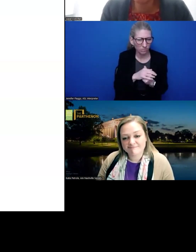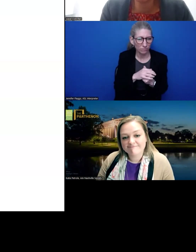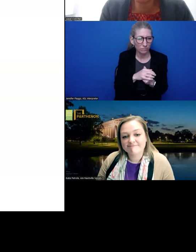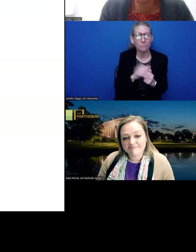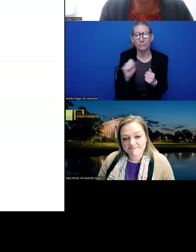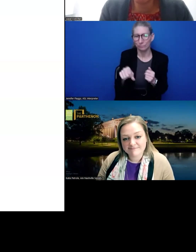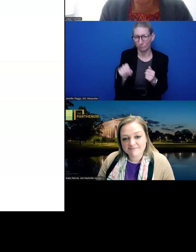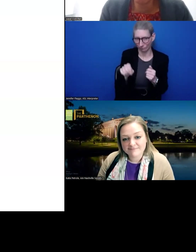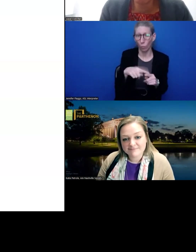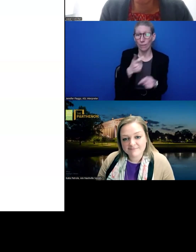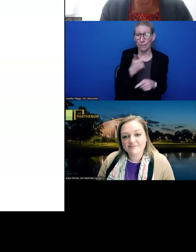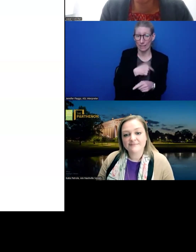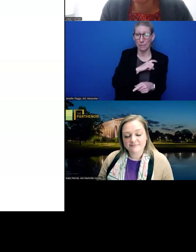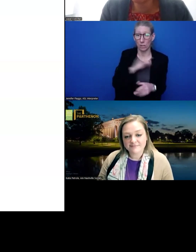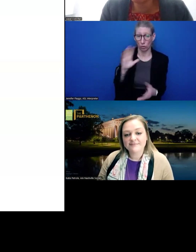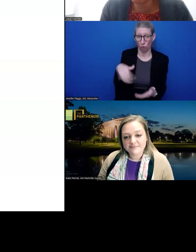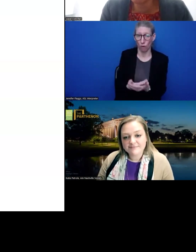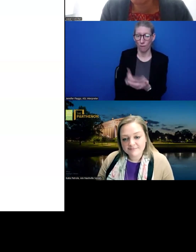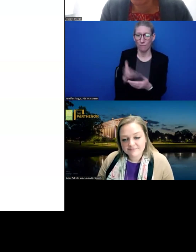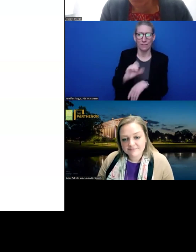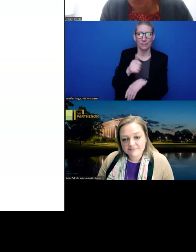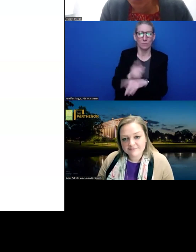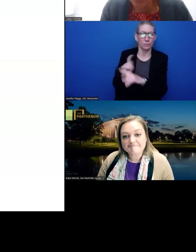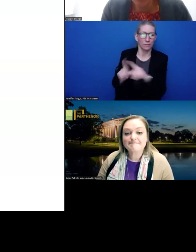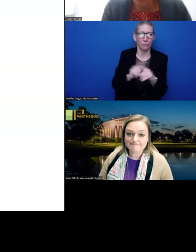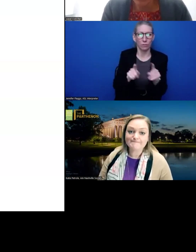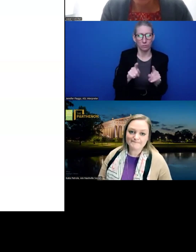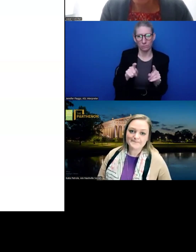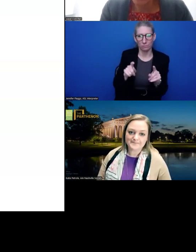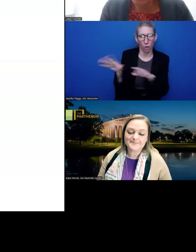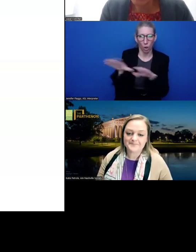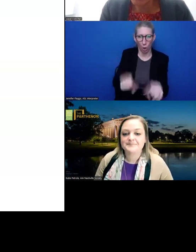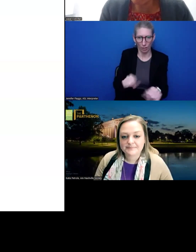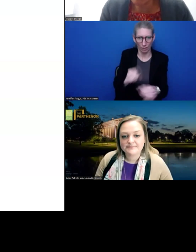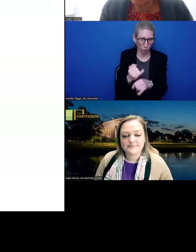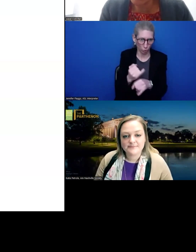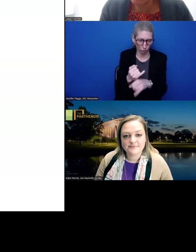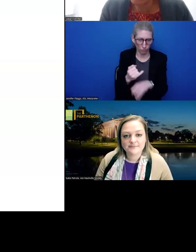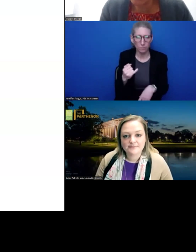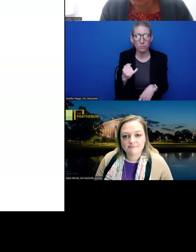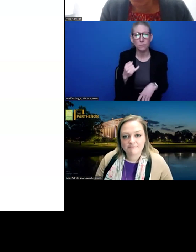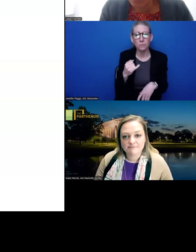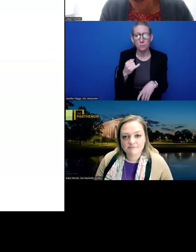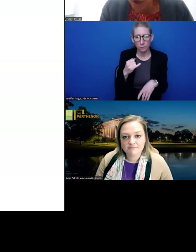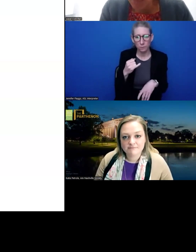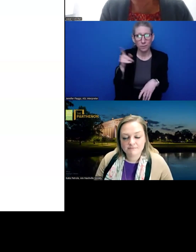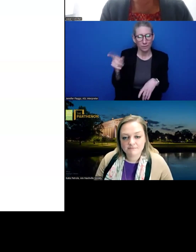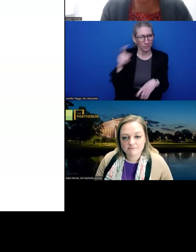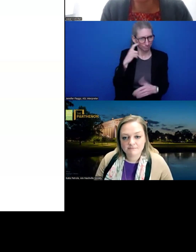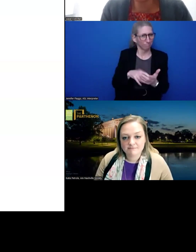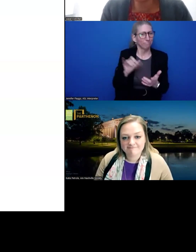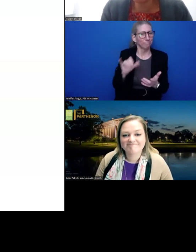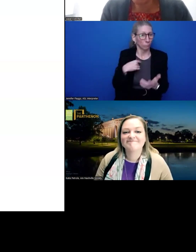they established different colonial institutions, and they recognized that they needed the help